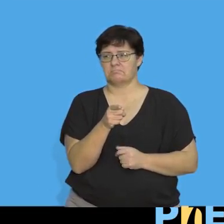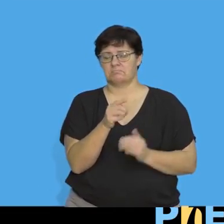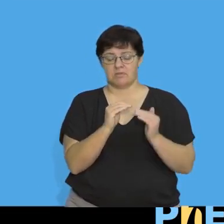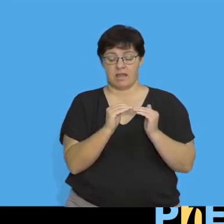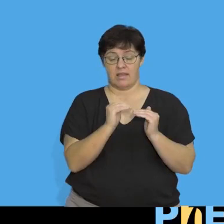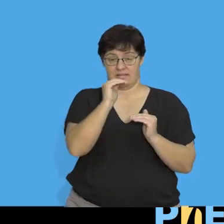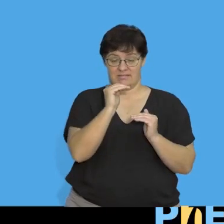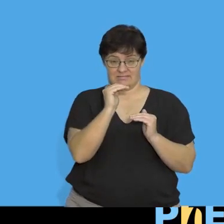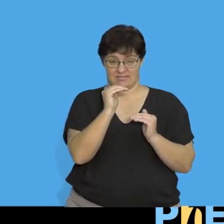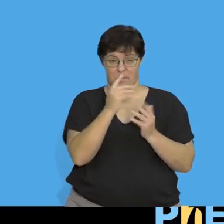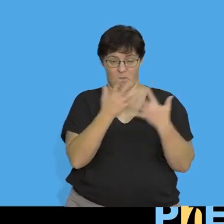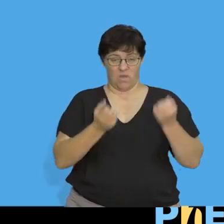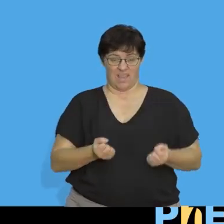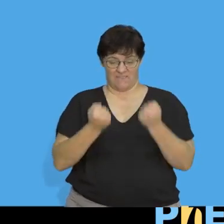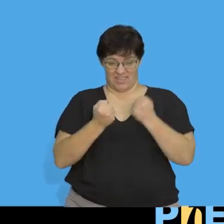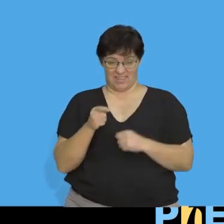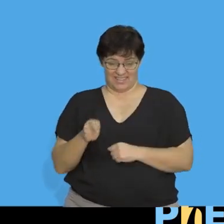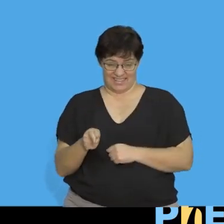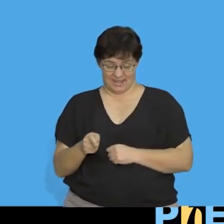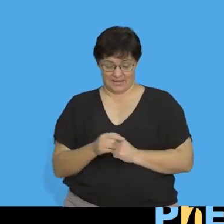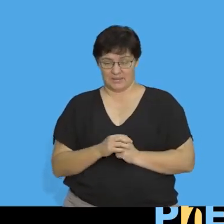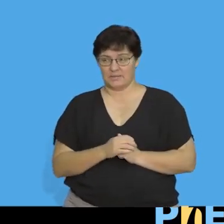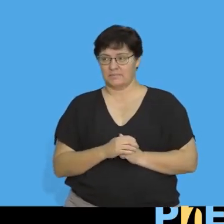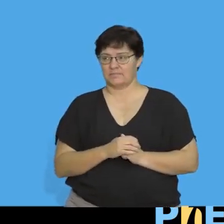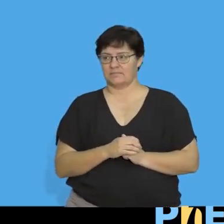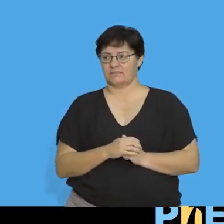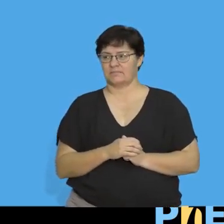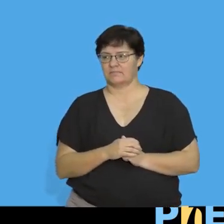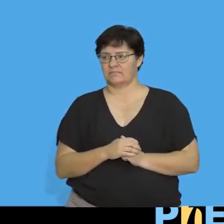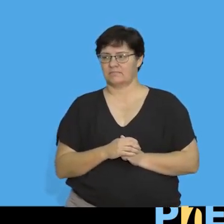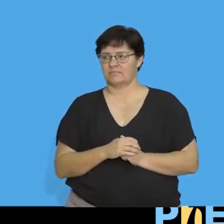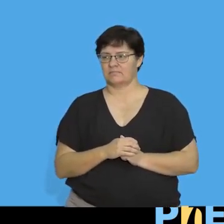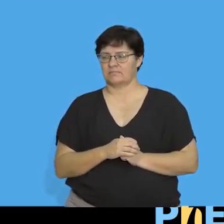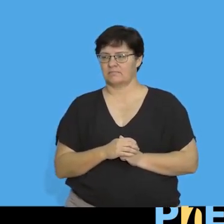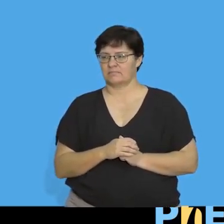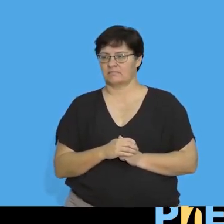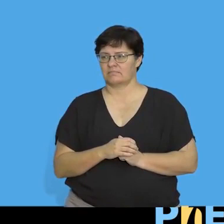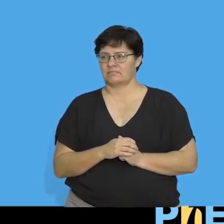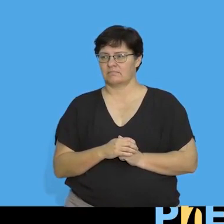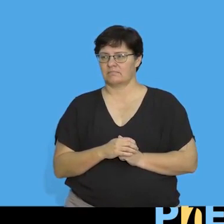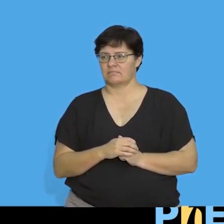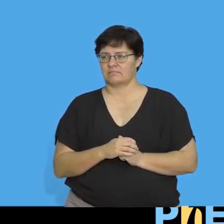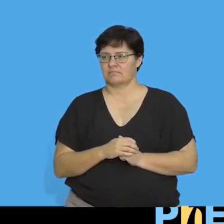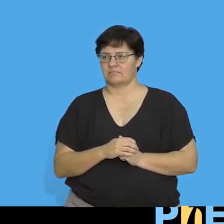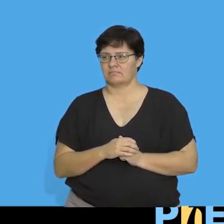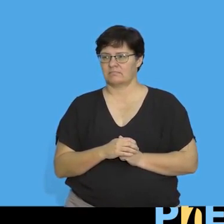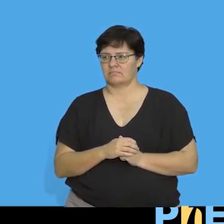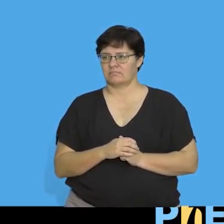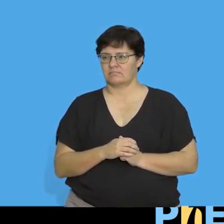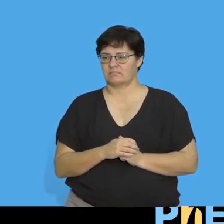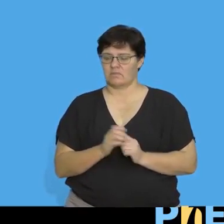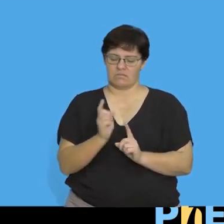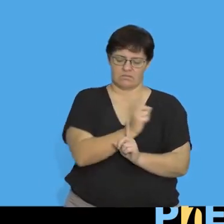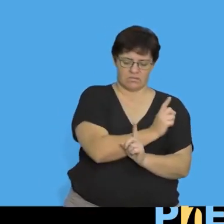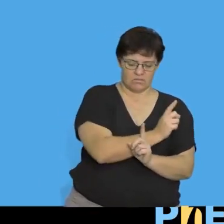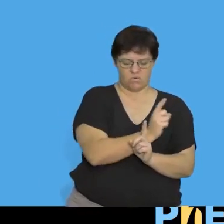I'm going to change the value of the mass piece. Let me just make sure that I've got the right values. I can change the